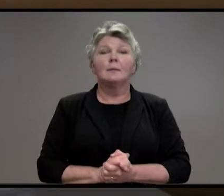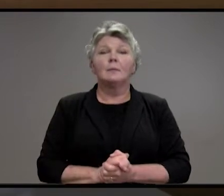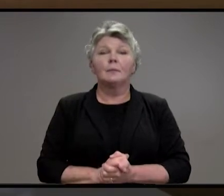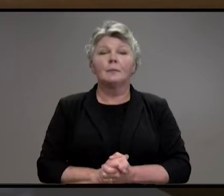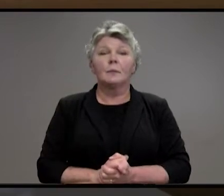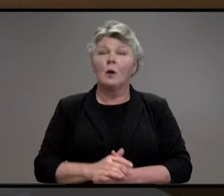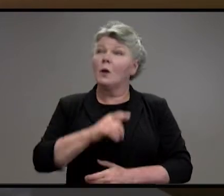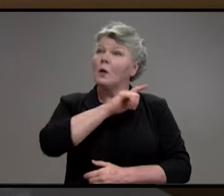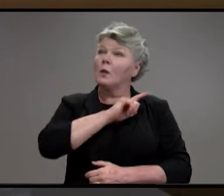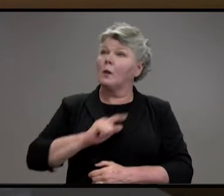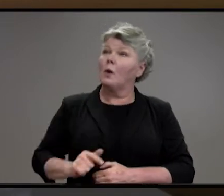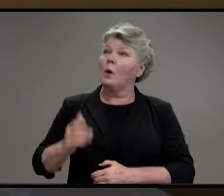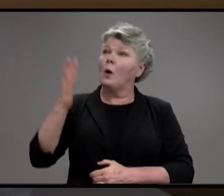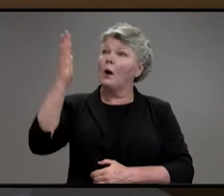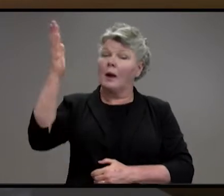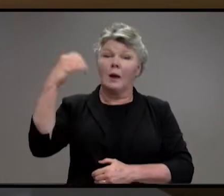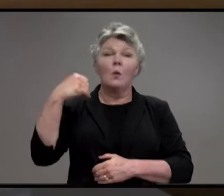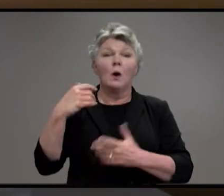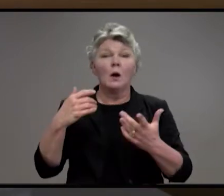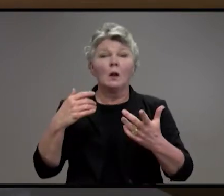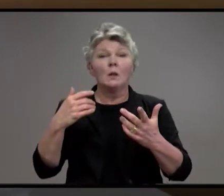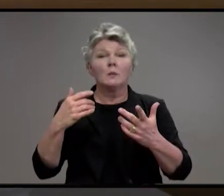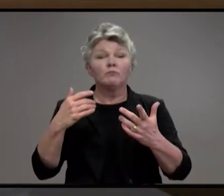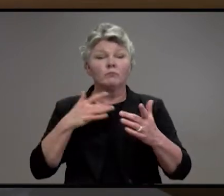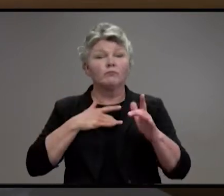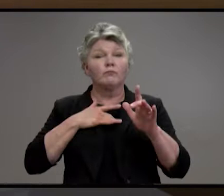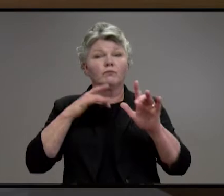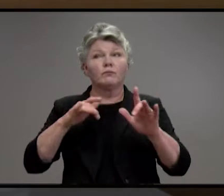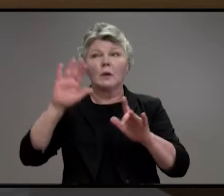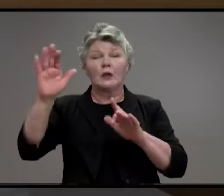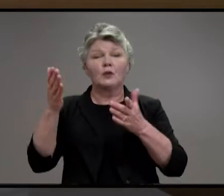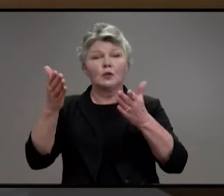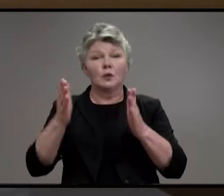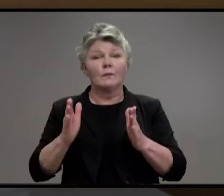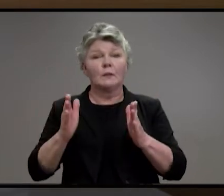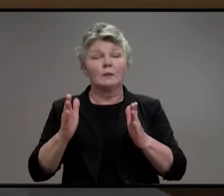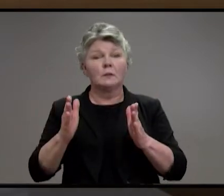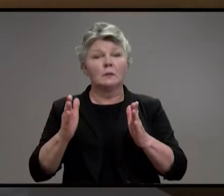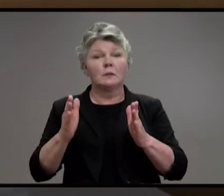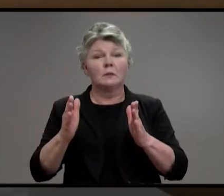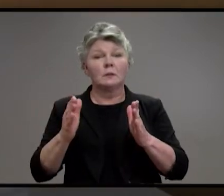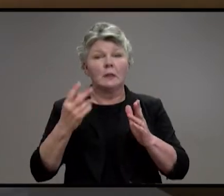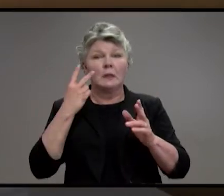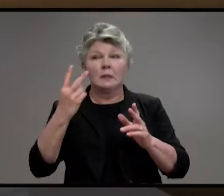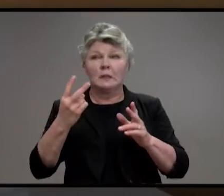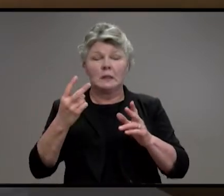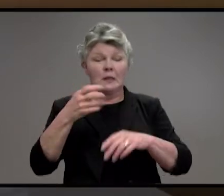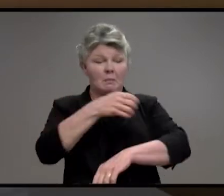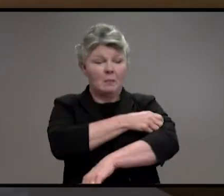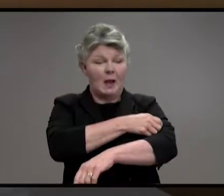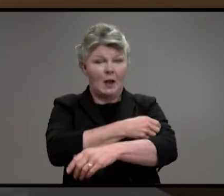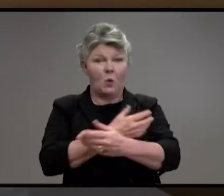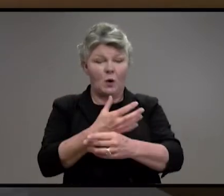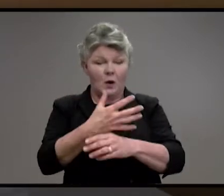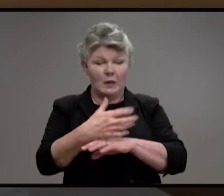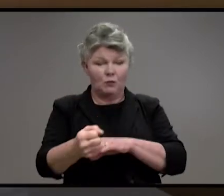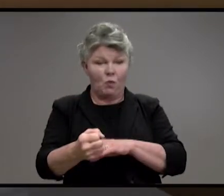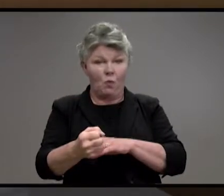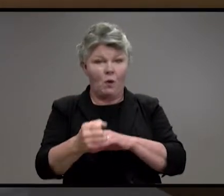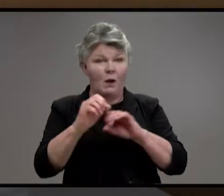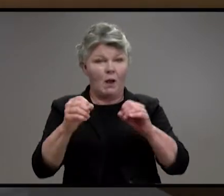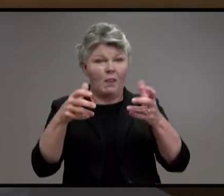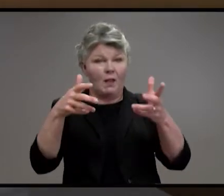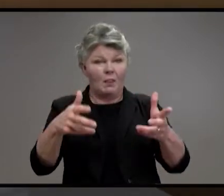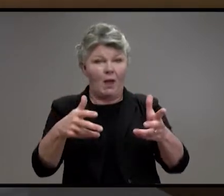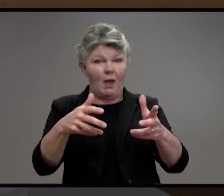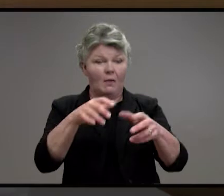39. For the Lord will vindicate his people and have compassion on his servants, when he sees that their power is gone and there is none remaining, bond